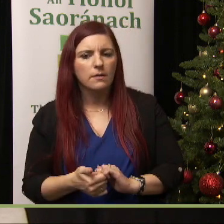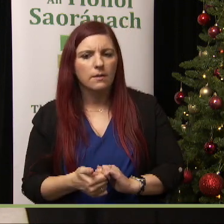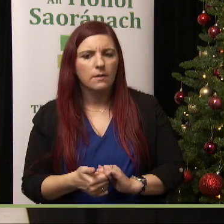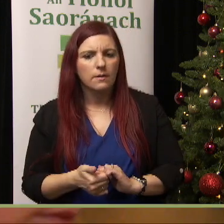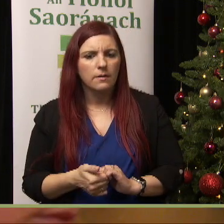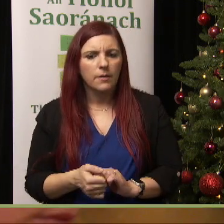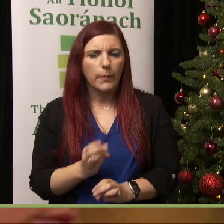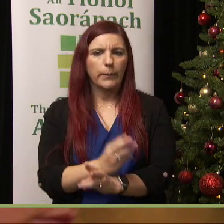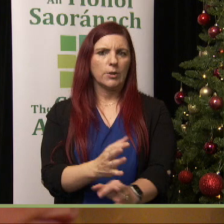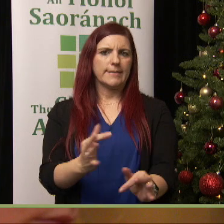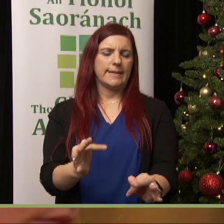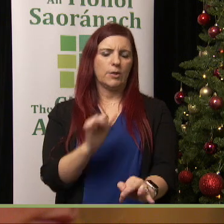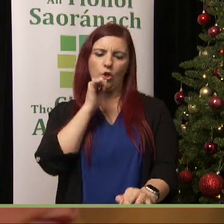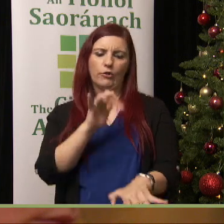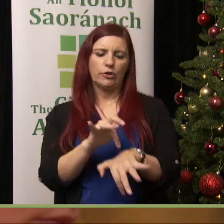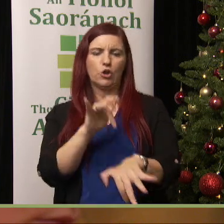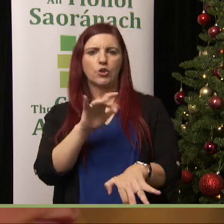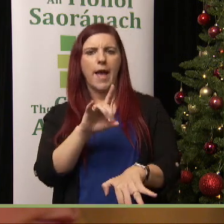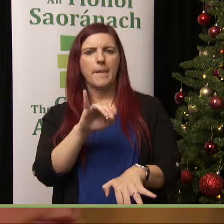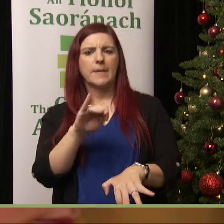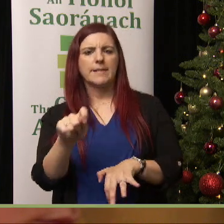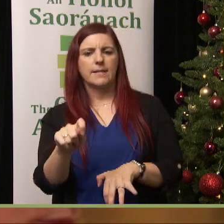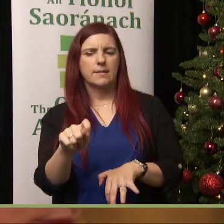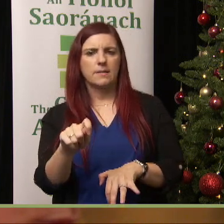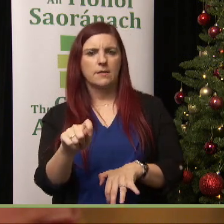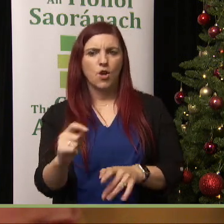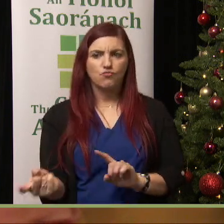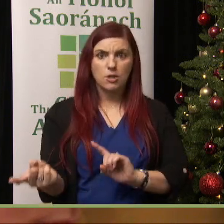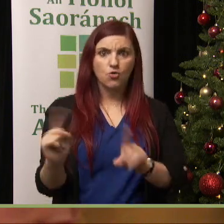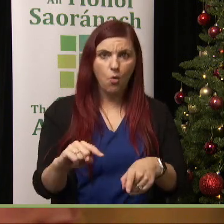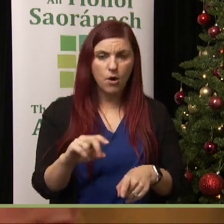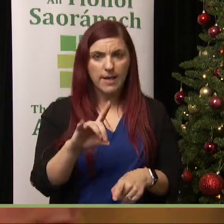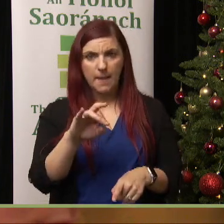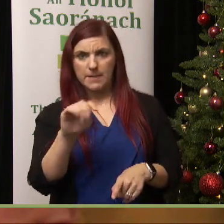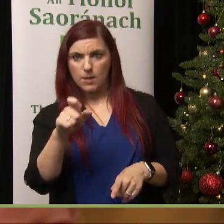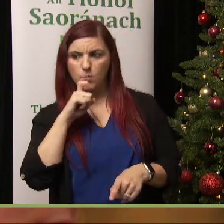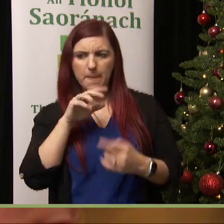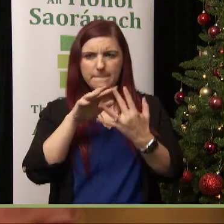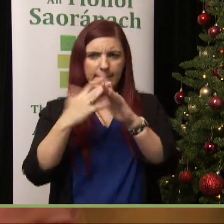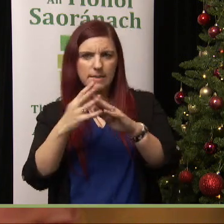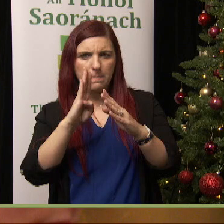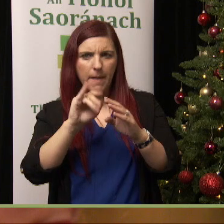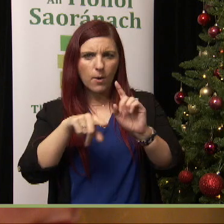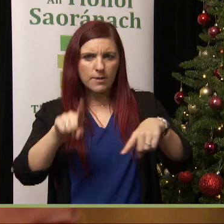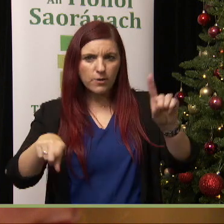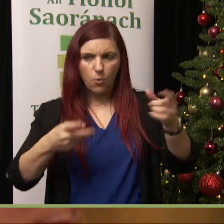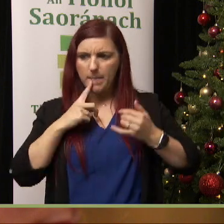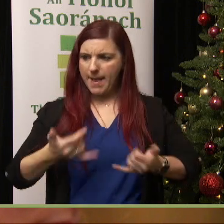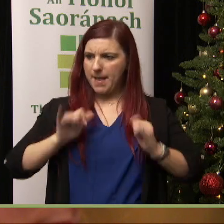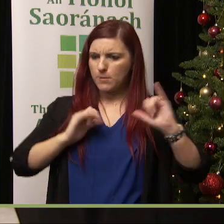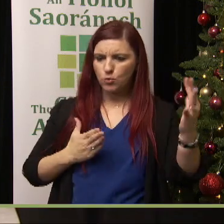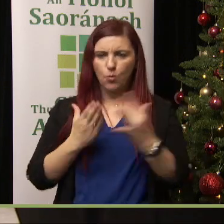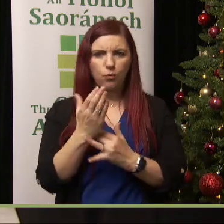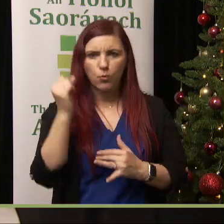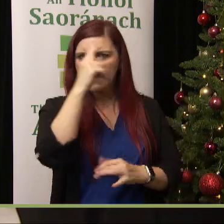habitats, restored habitats with lots of biodiversity will weather the storm. They will be